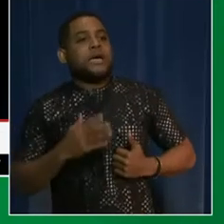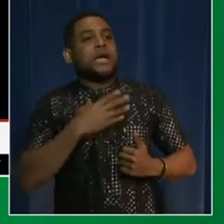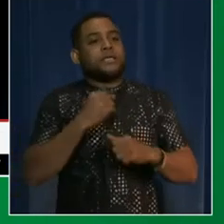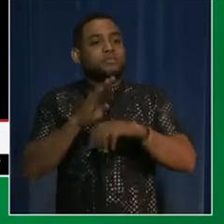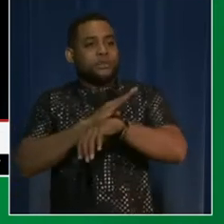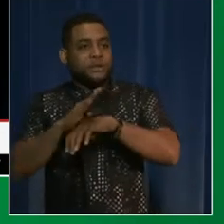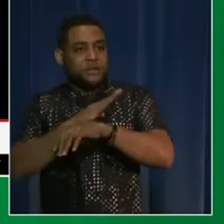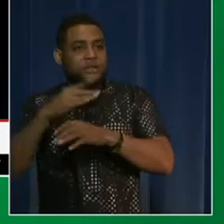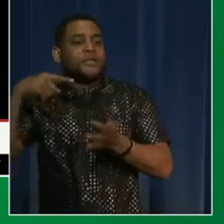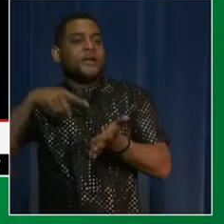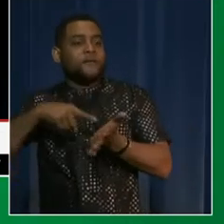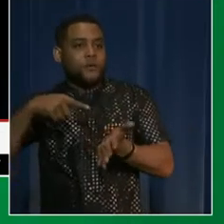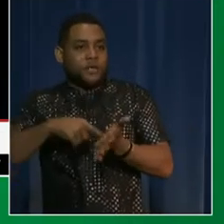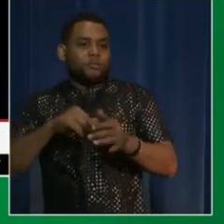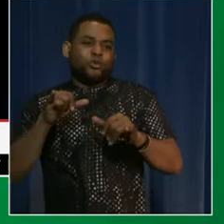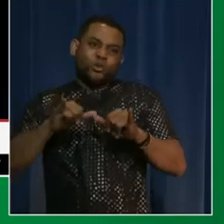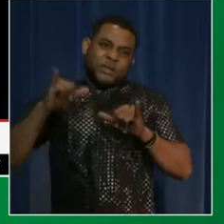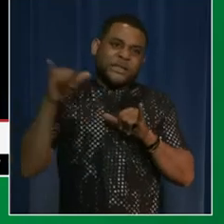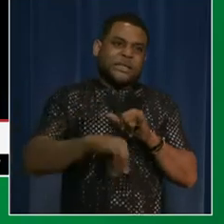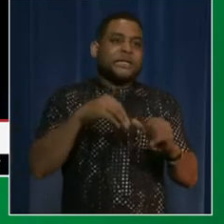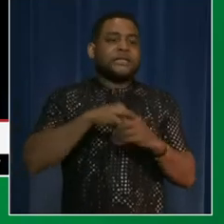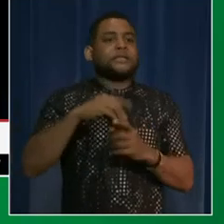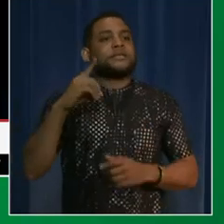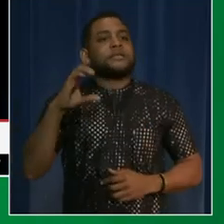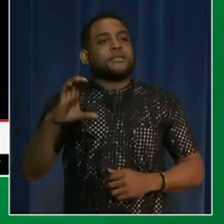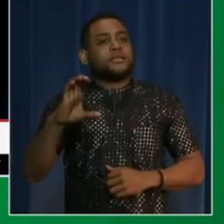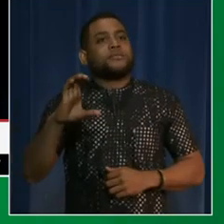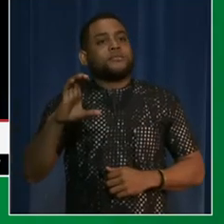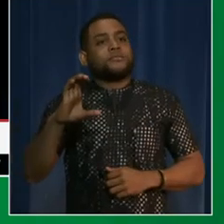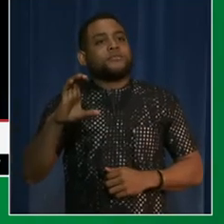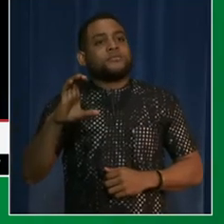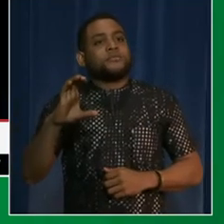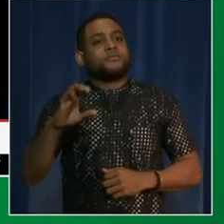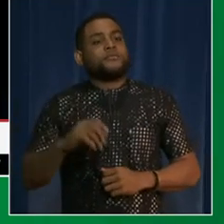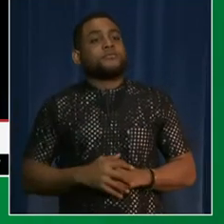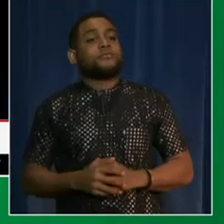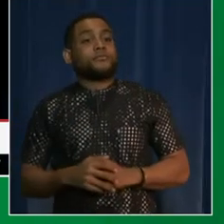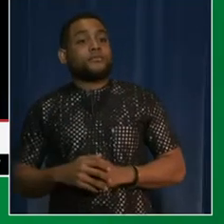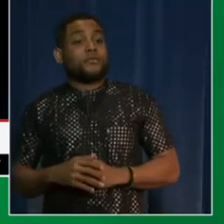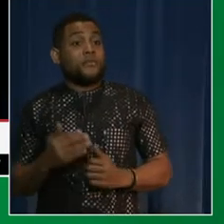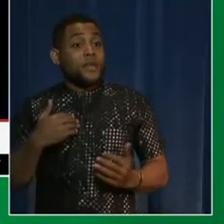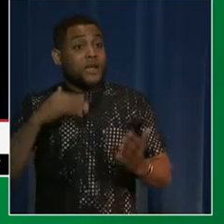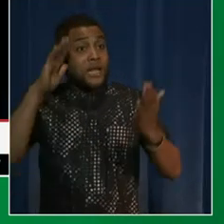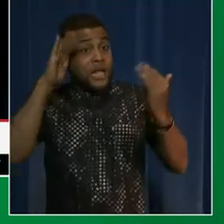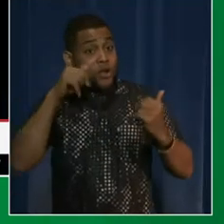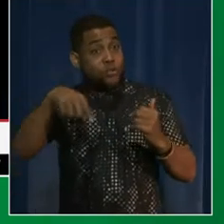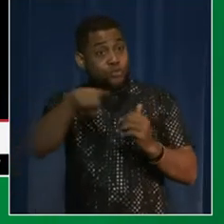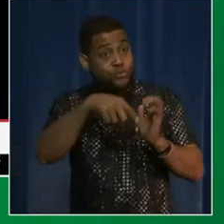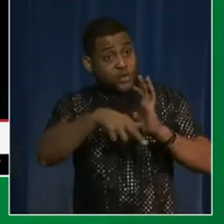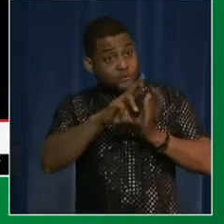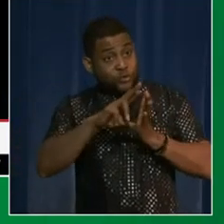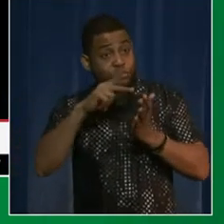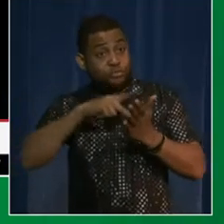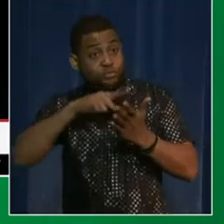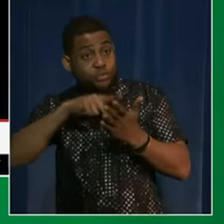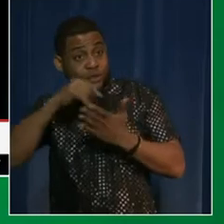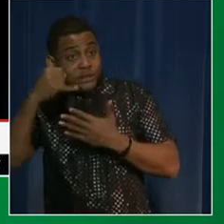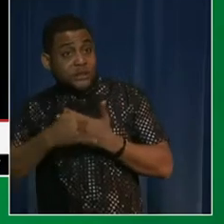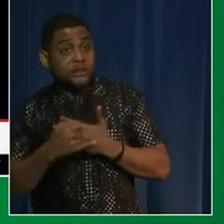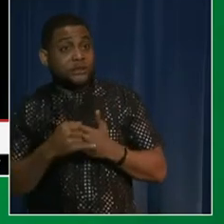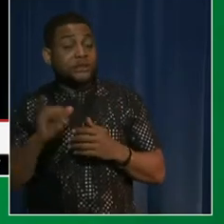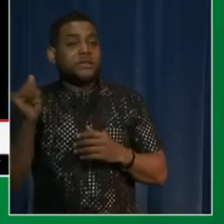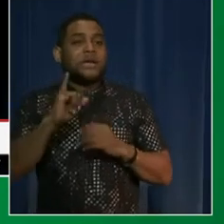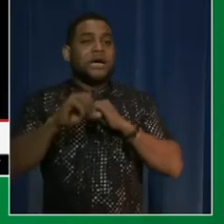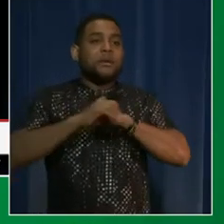afford to stay in DC. So I hope that you will review those initiatives, like the Commercial